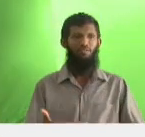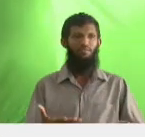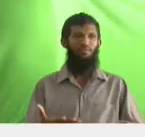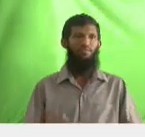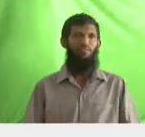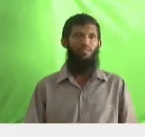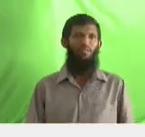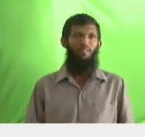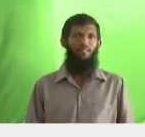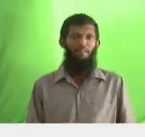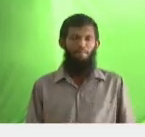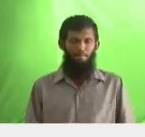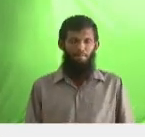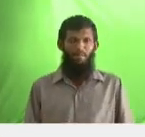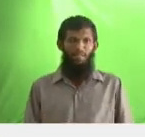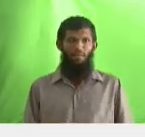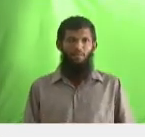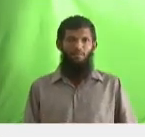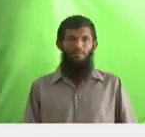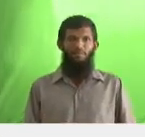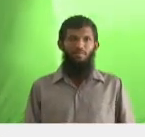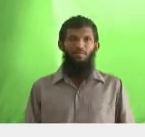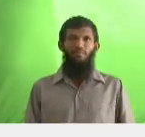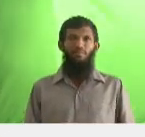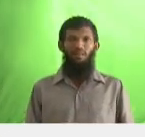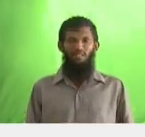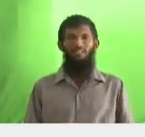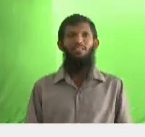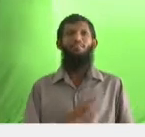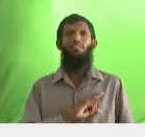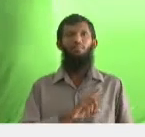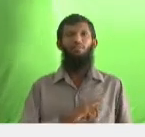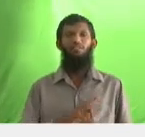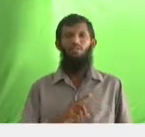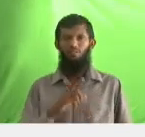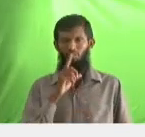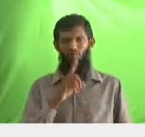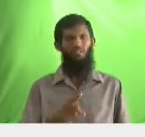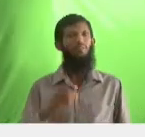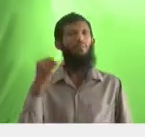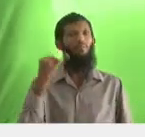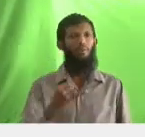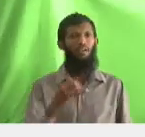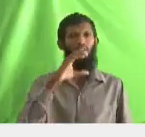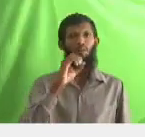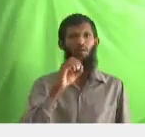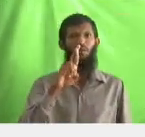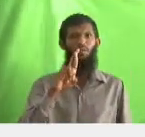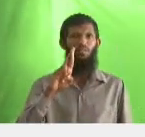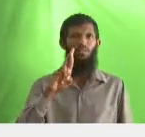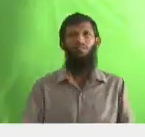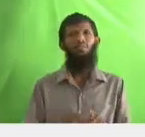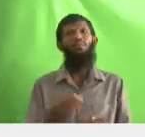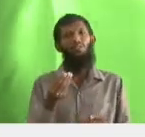why we always speak out against corruption. This is why we always speak out